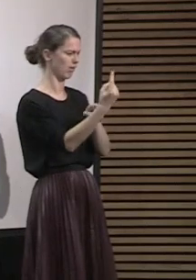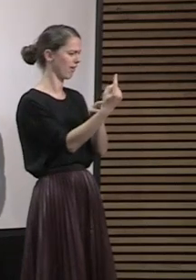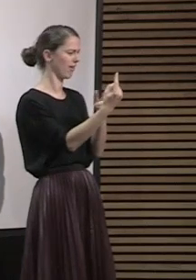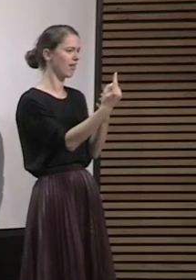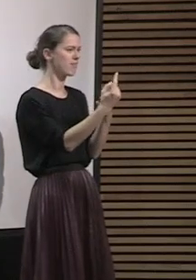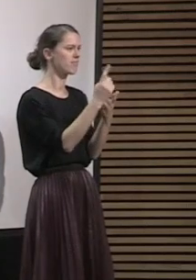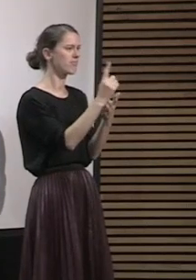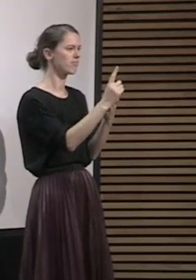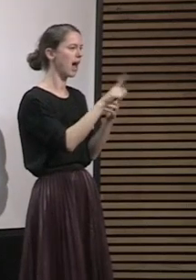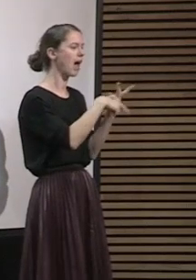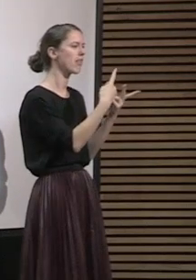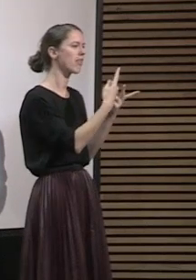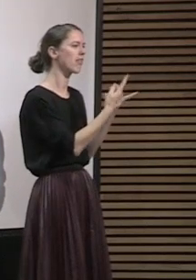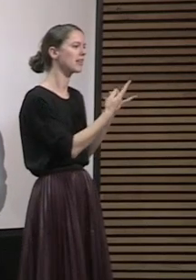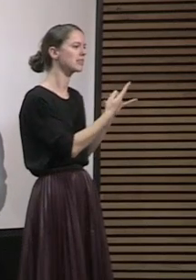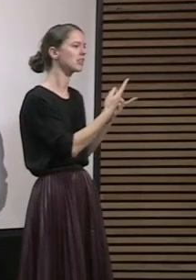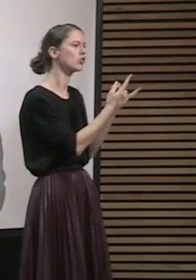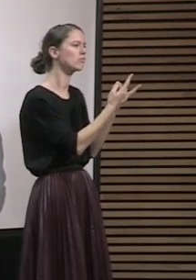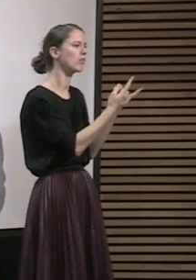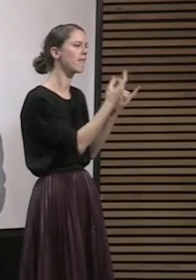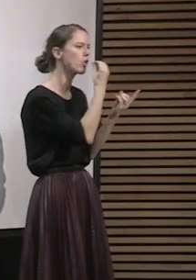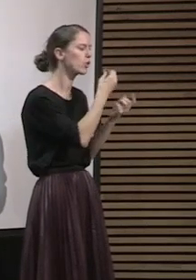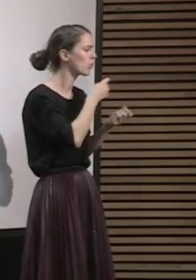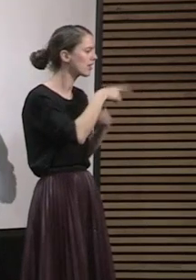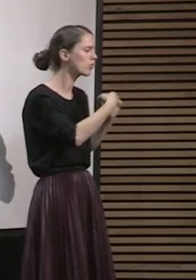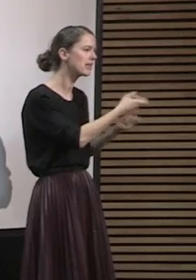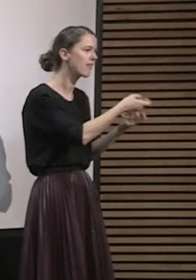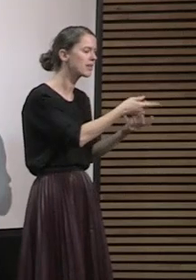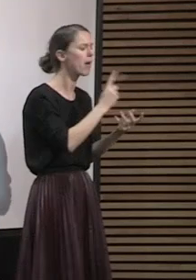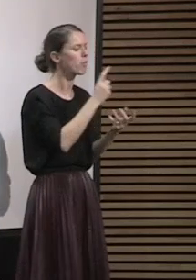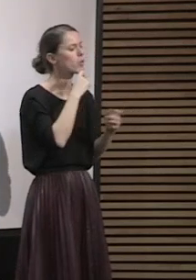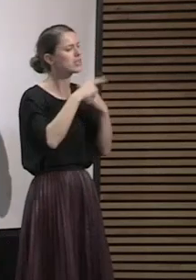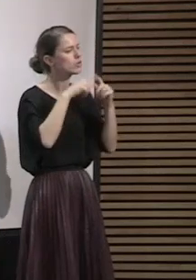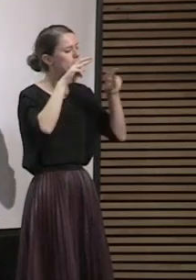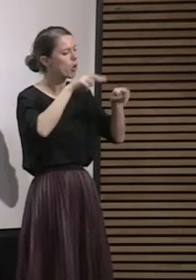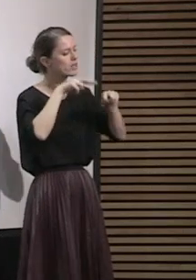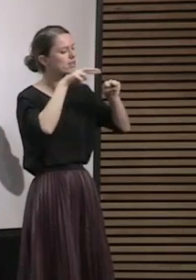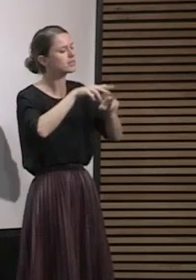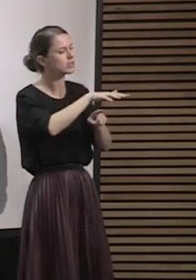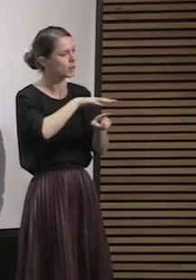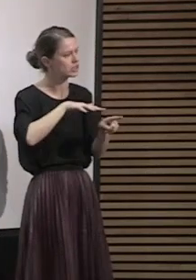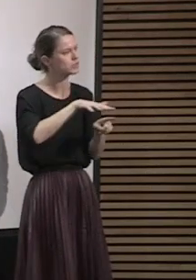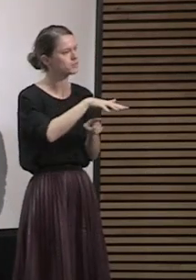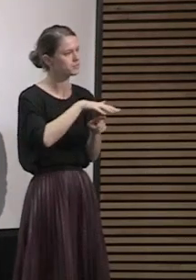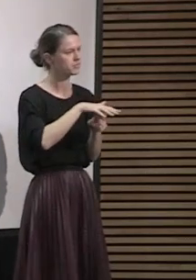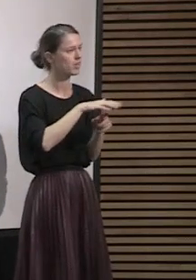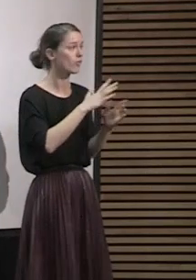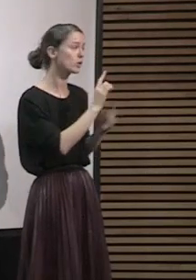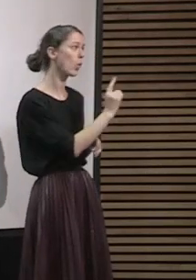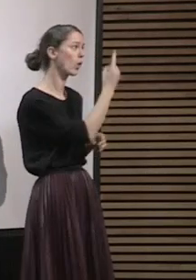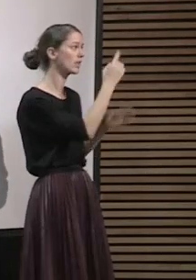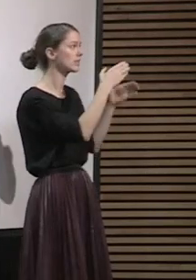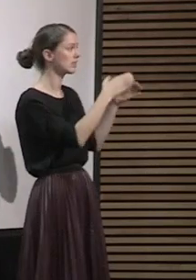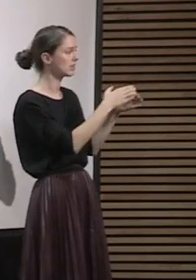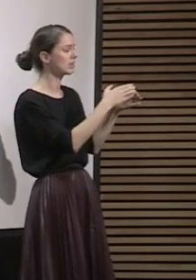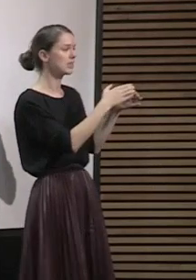being delivered. But so far, so good. But that is definitely one of the issues we continue to monitor. Clearly, because Auckland is Auckland, there is